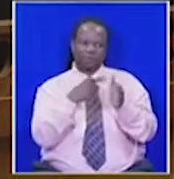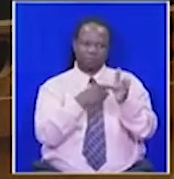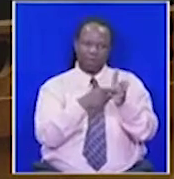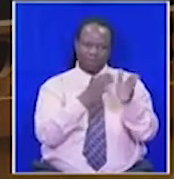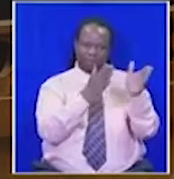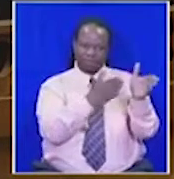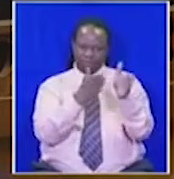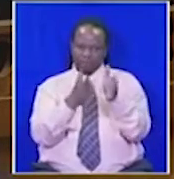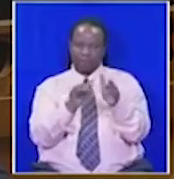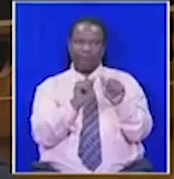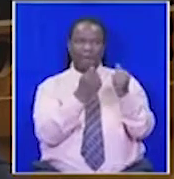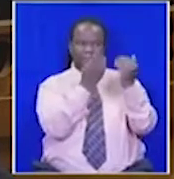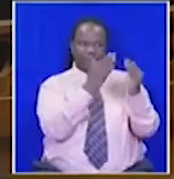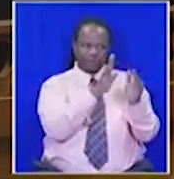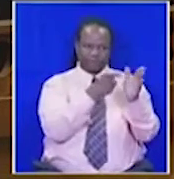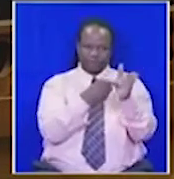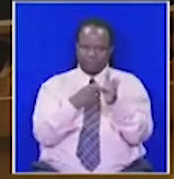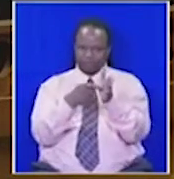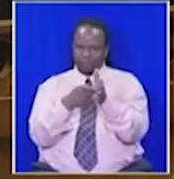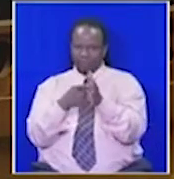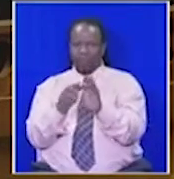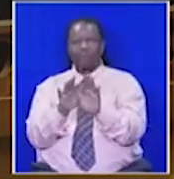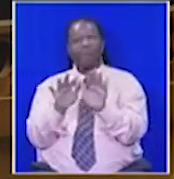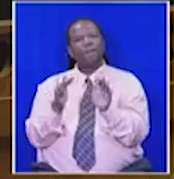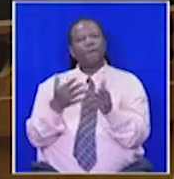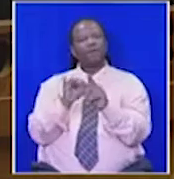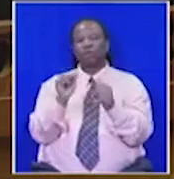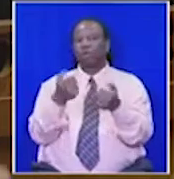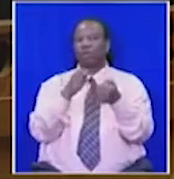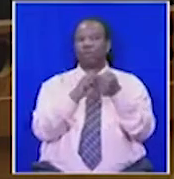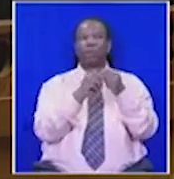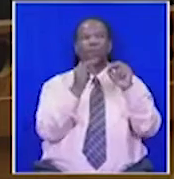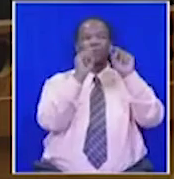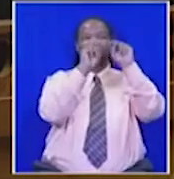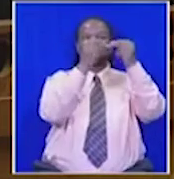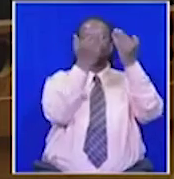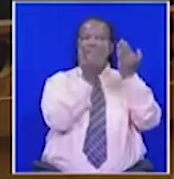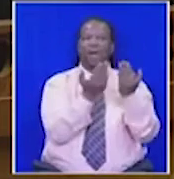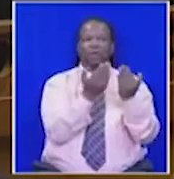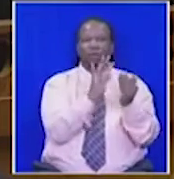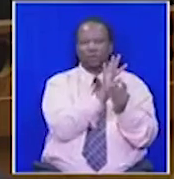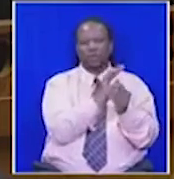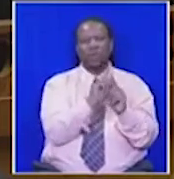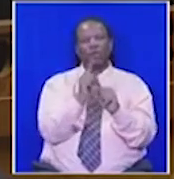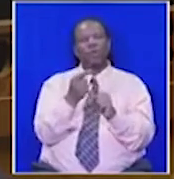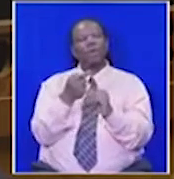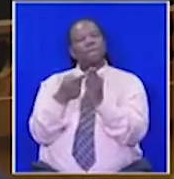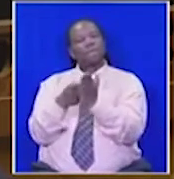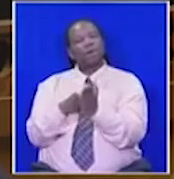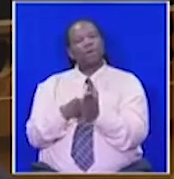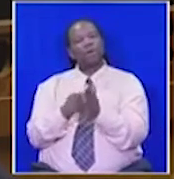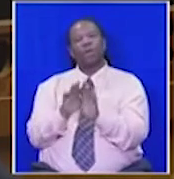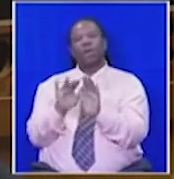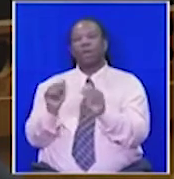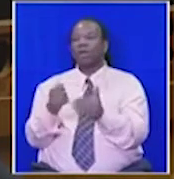the existing budget and would have had no effect on the fiscal deficit. So to reprioritize, we firewalled